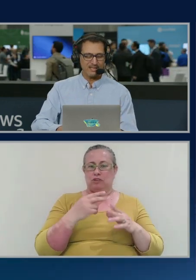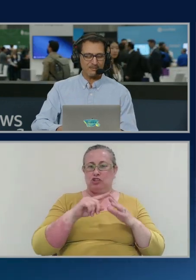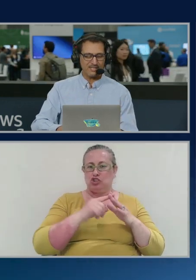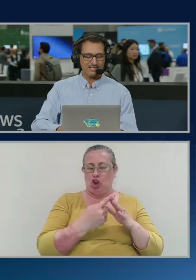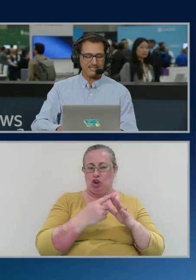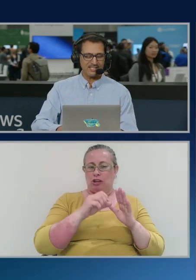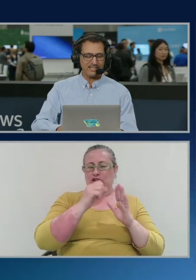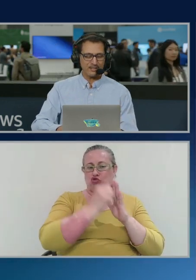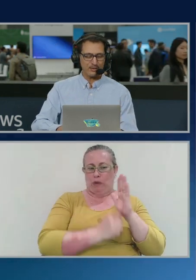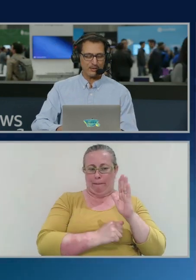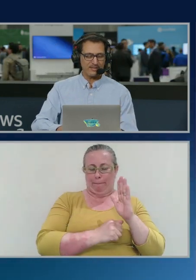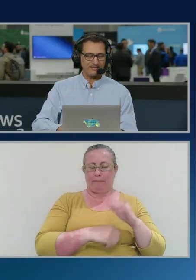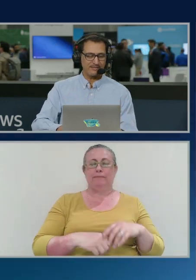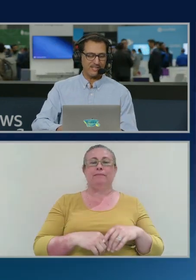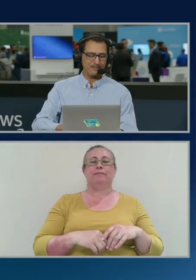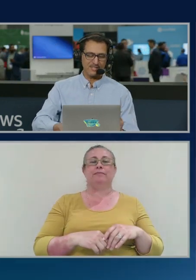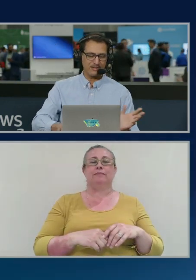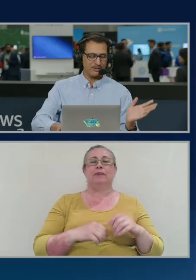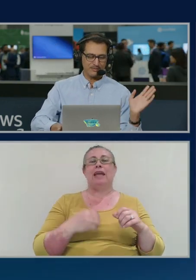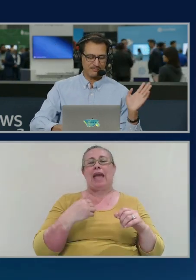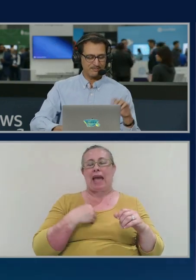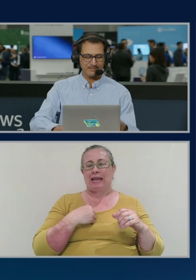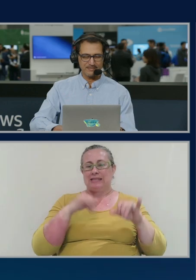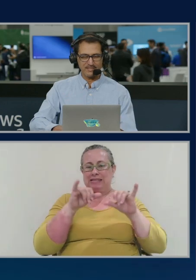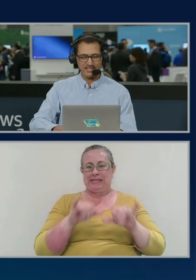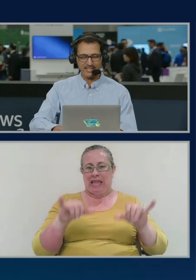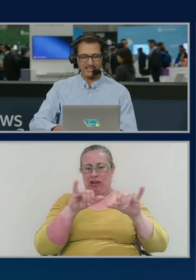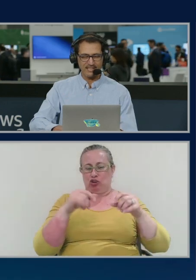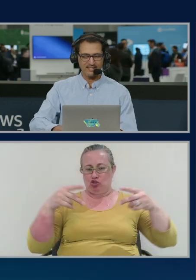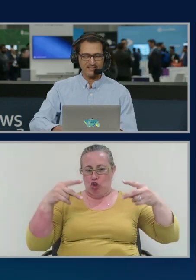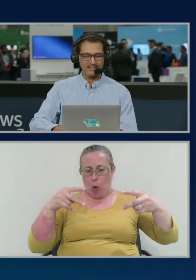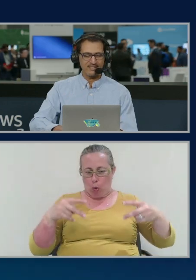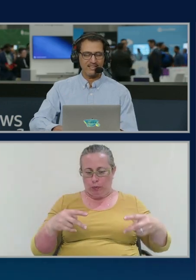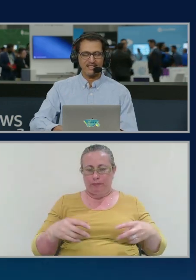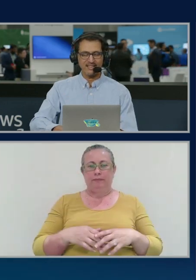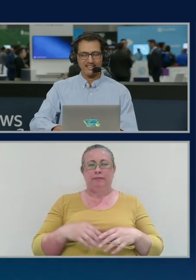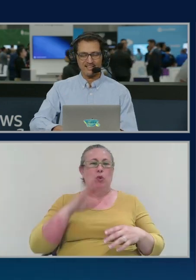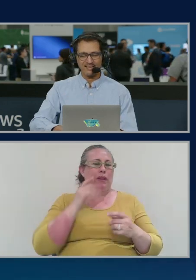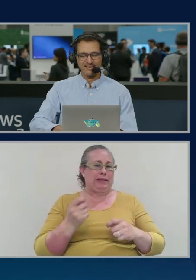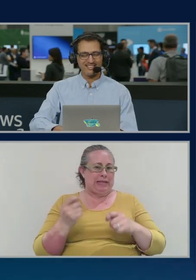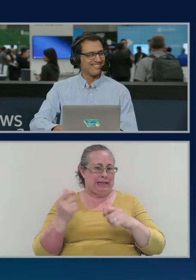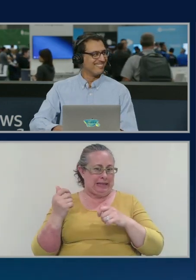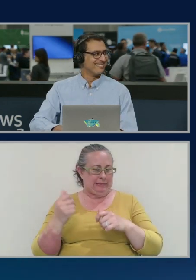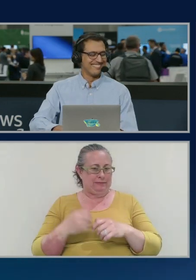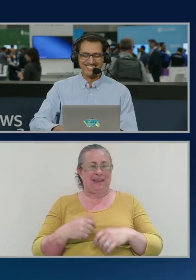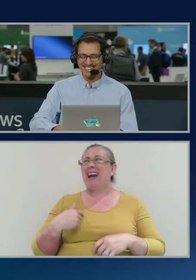with some standard code. I'm just going to delete that. I was trying to read that.